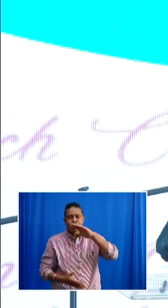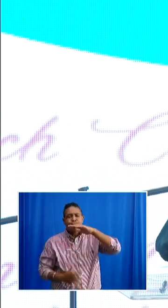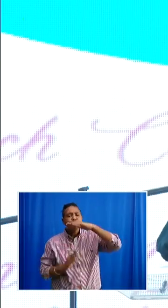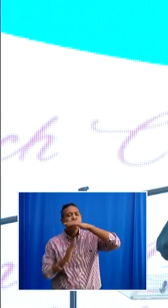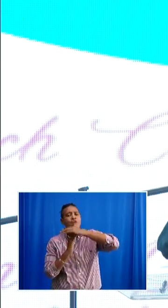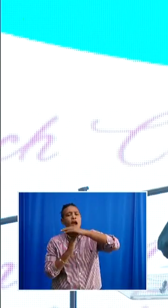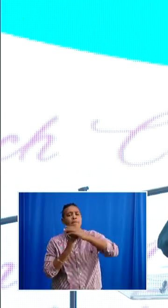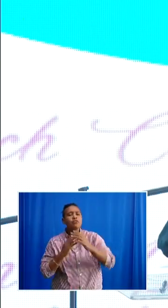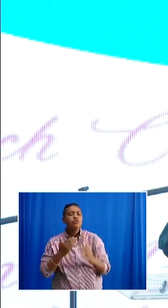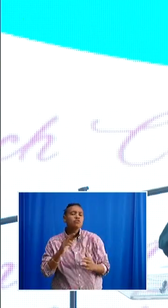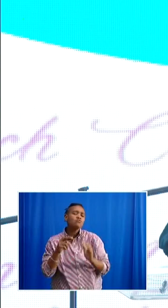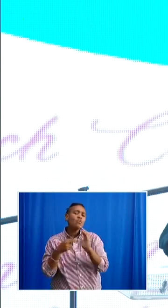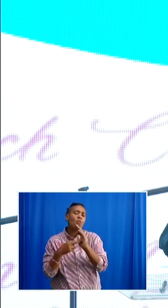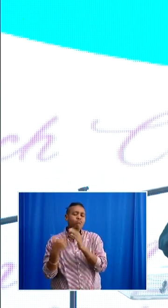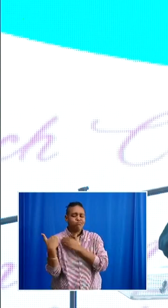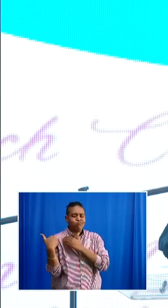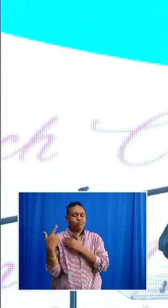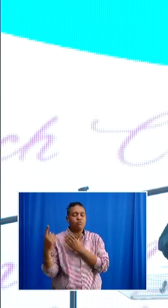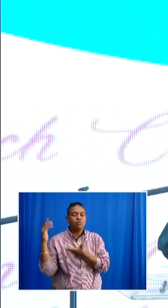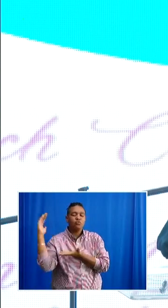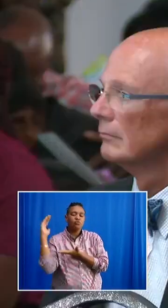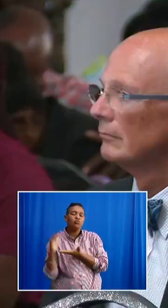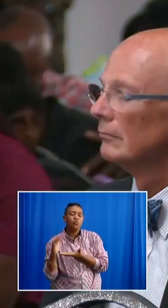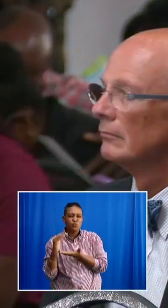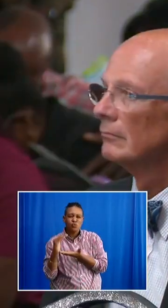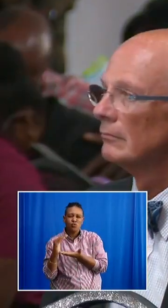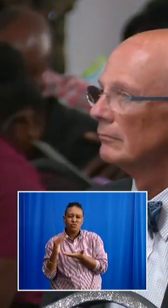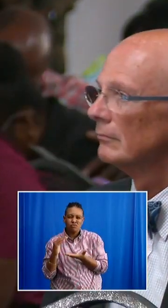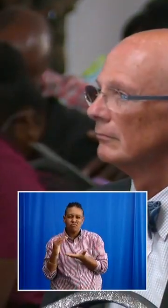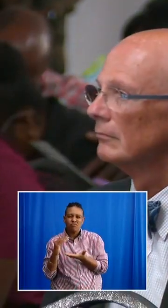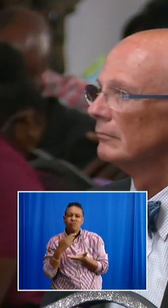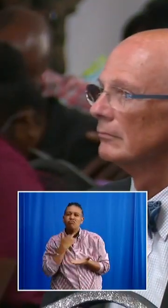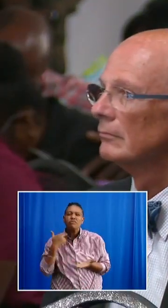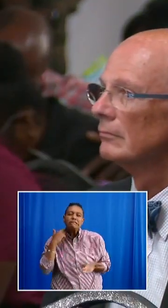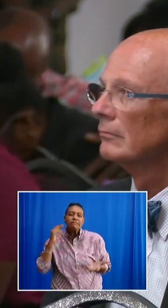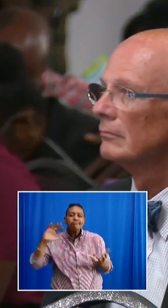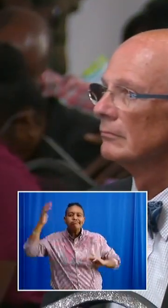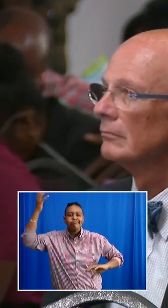to reduce disaster risk. It also